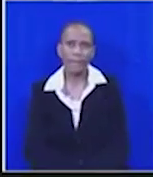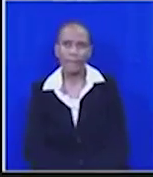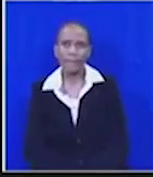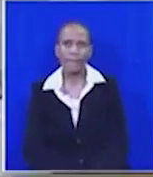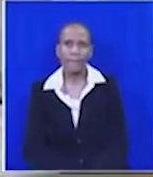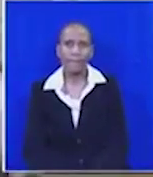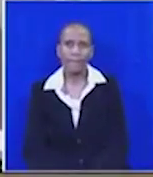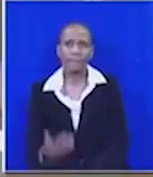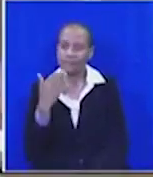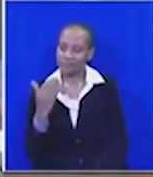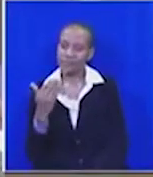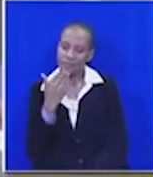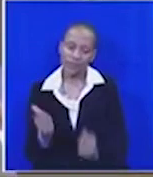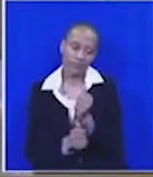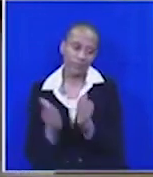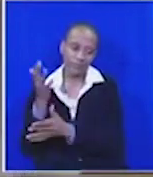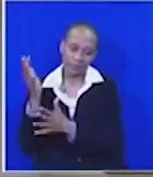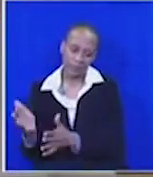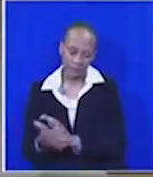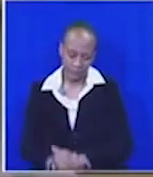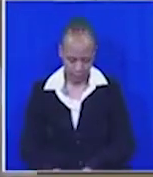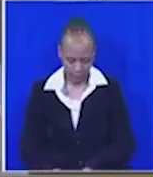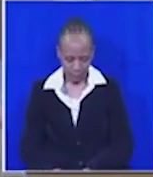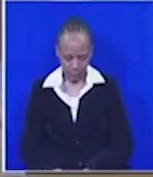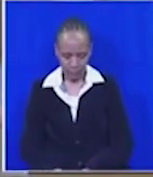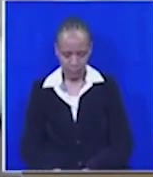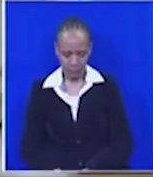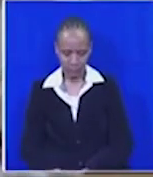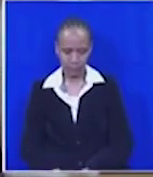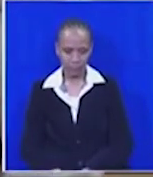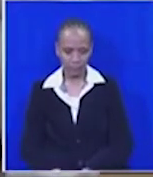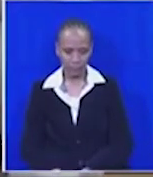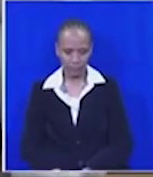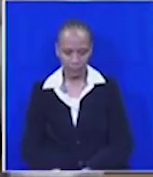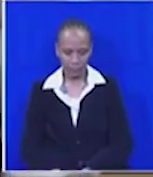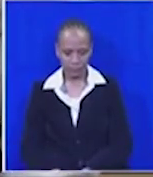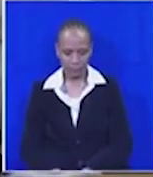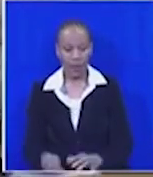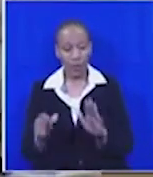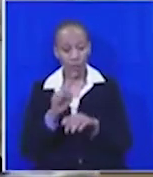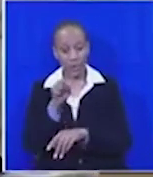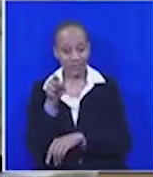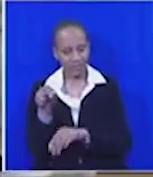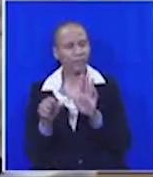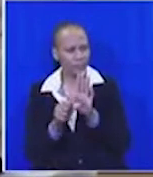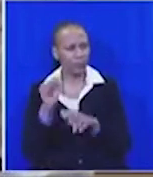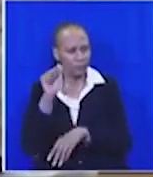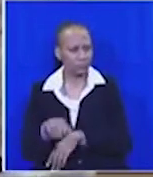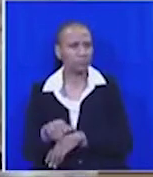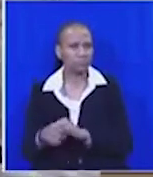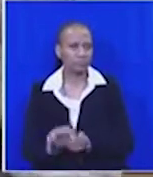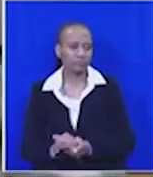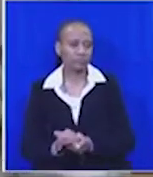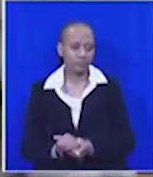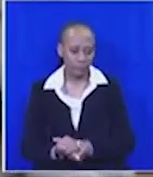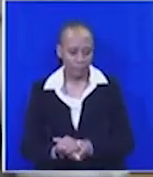No, thank you very much, Deputy Speaker. Sir. I think it's a very crucial question. The question